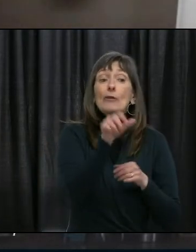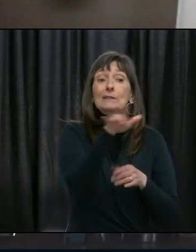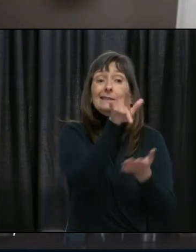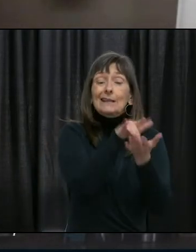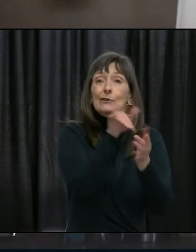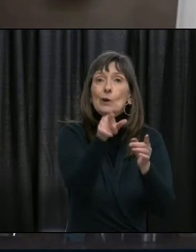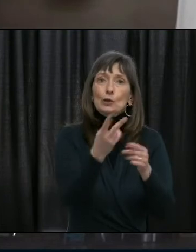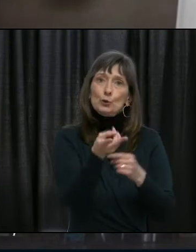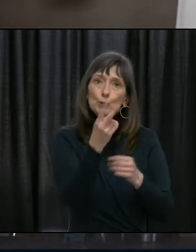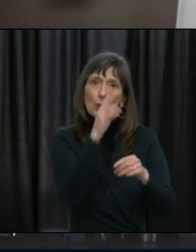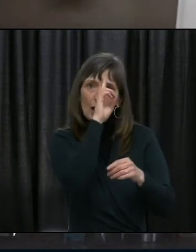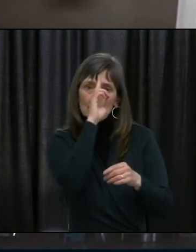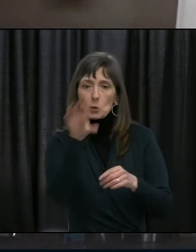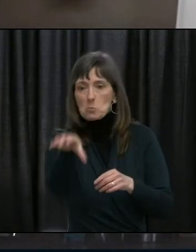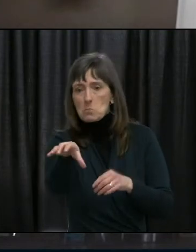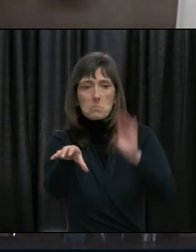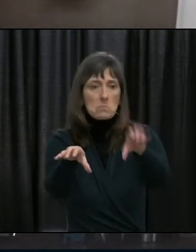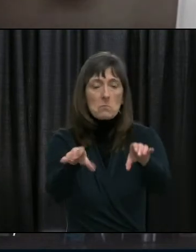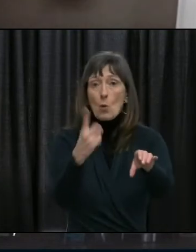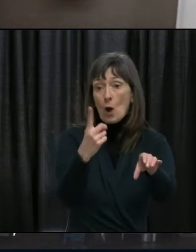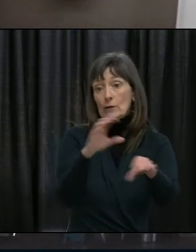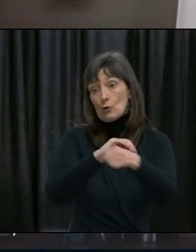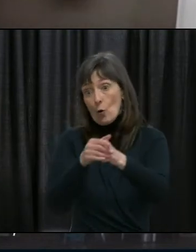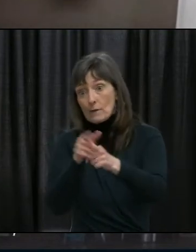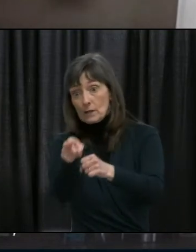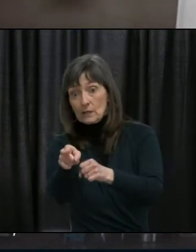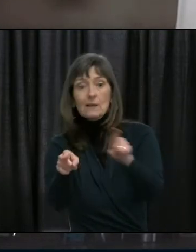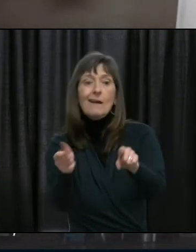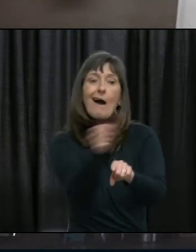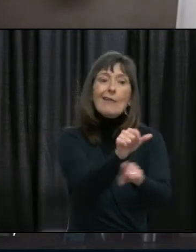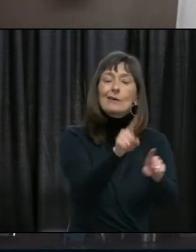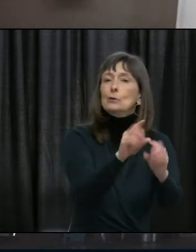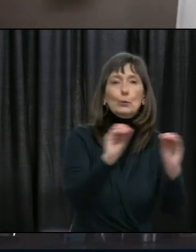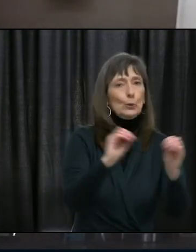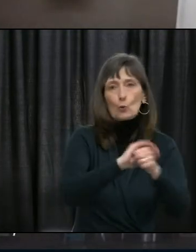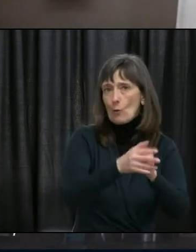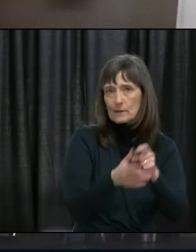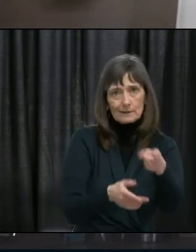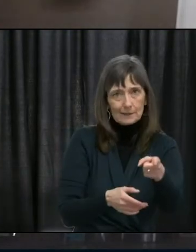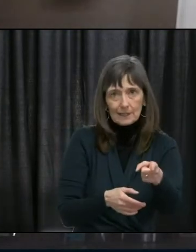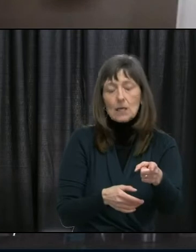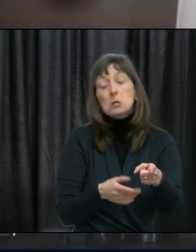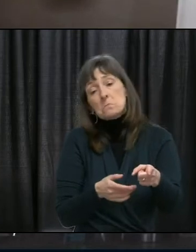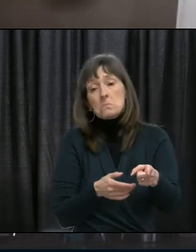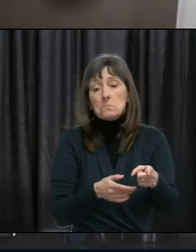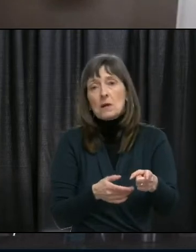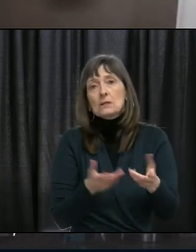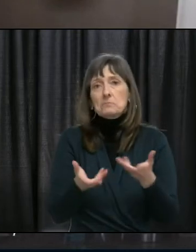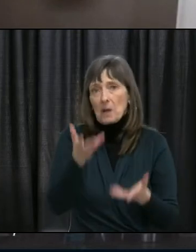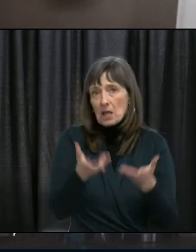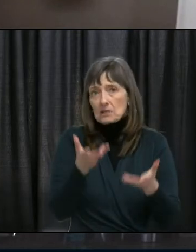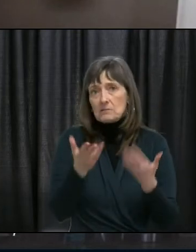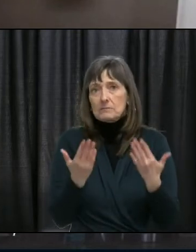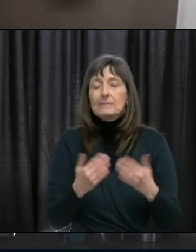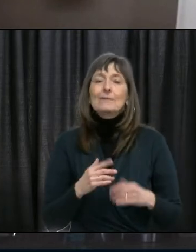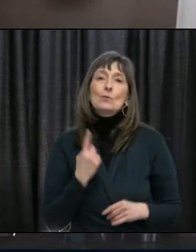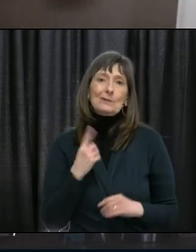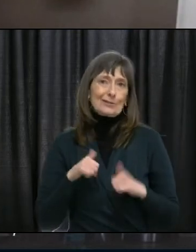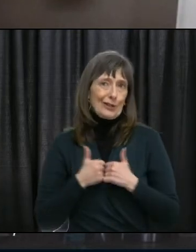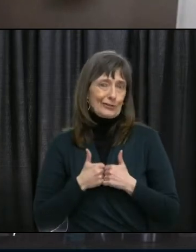other where one is designated as the initial COVID receiving facility. The challenge at the moment is around